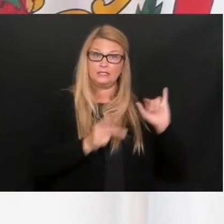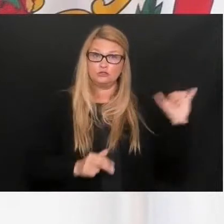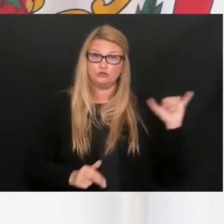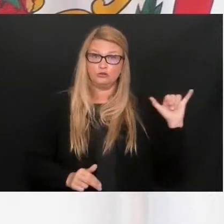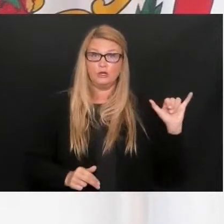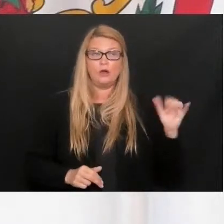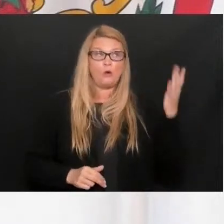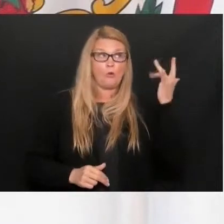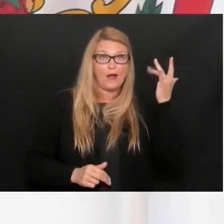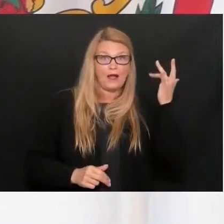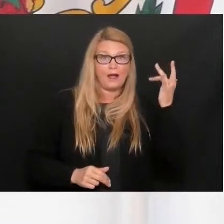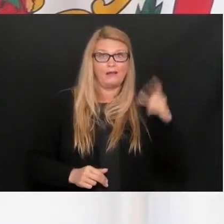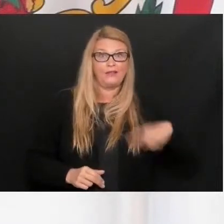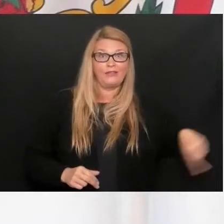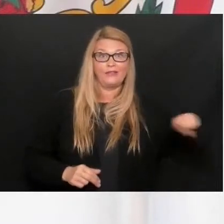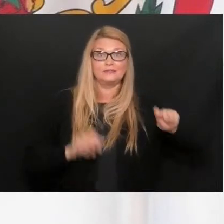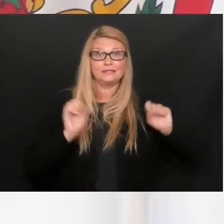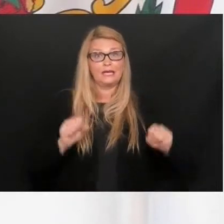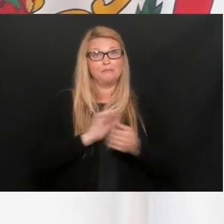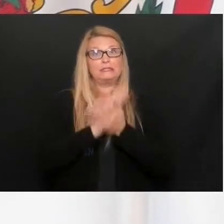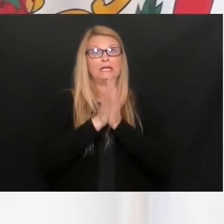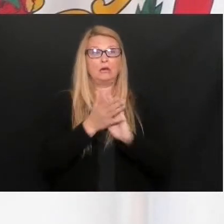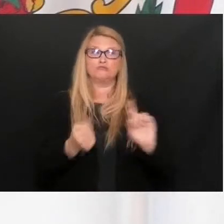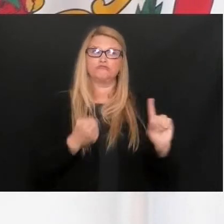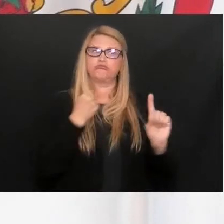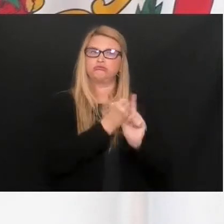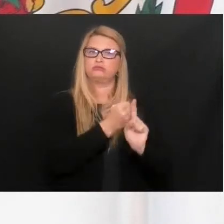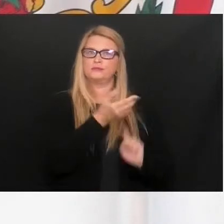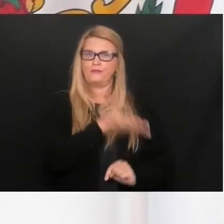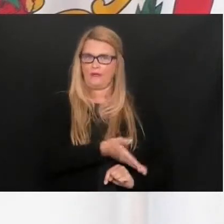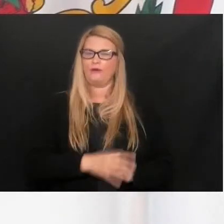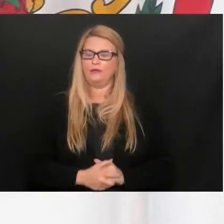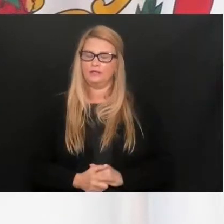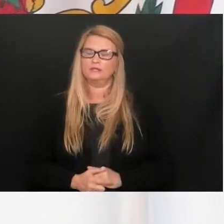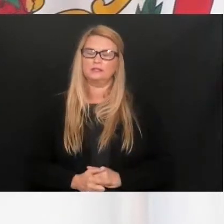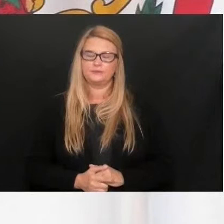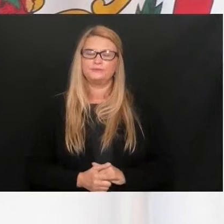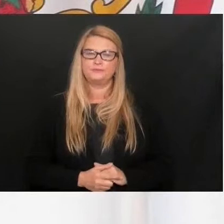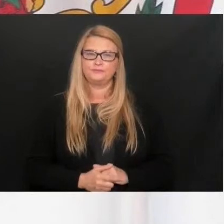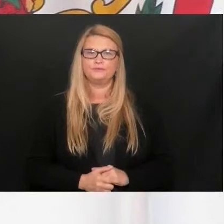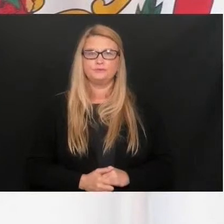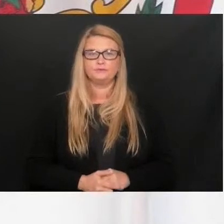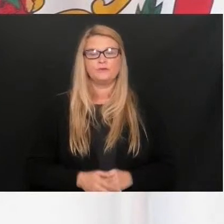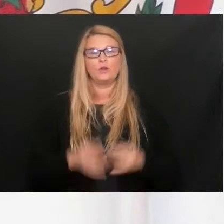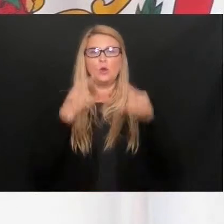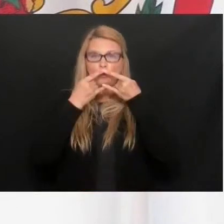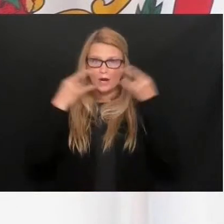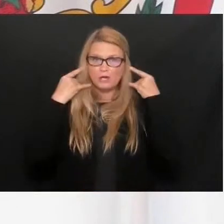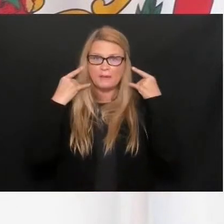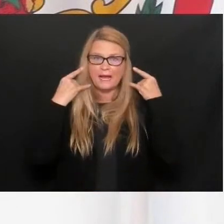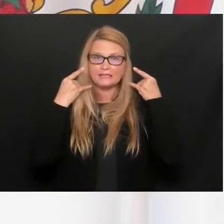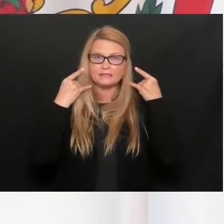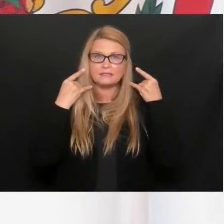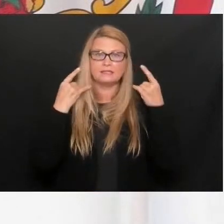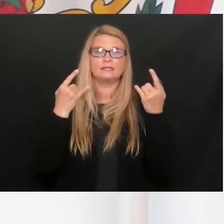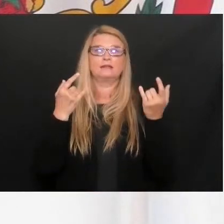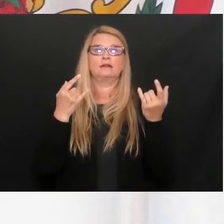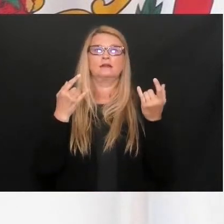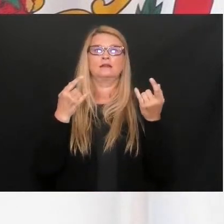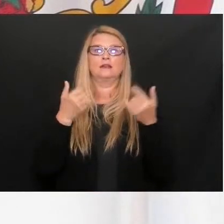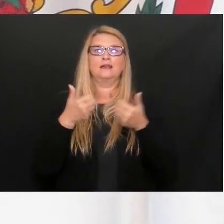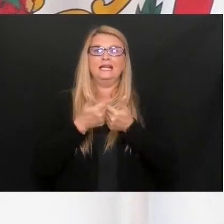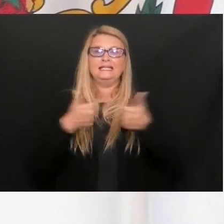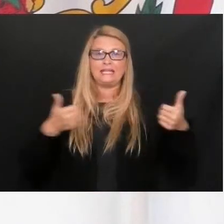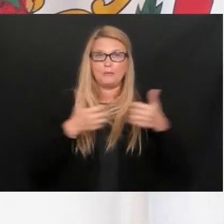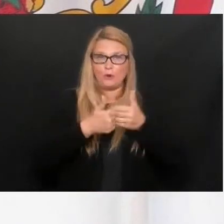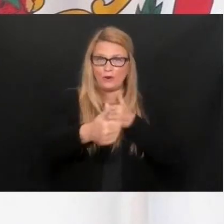because this thing can be really tough there. So really, please help me watch there. Wear your mask. Stay a pew in between